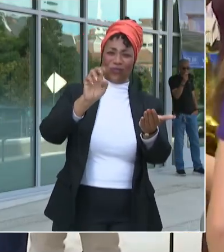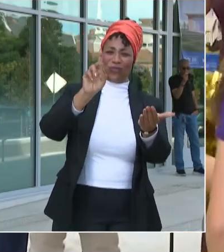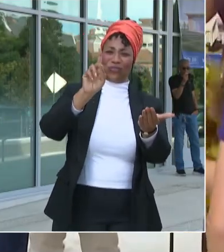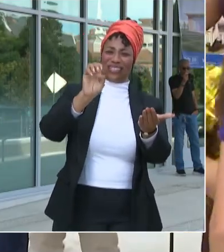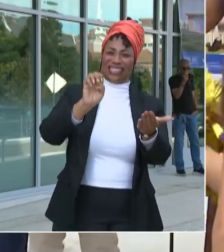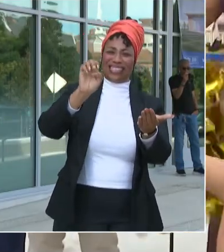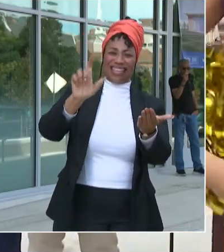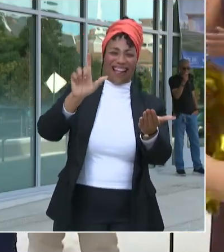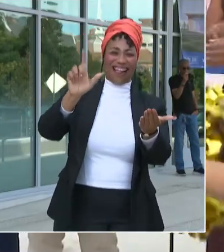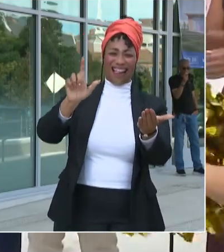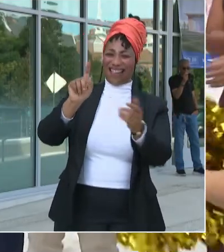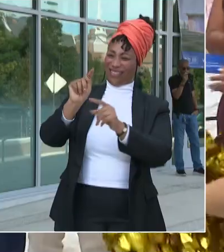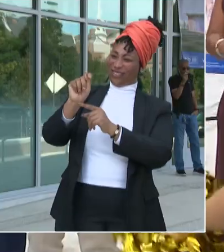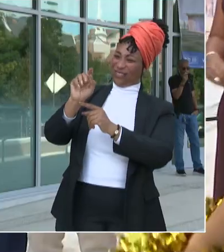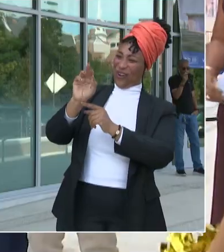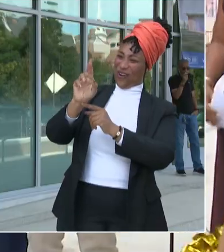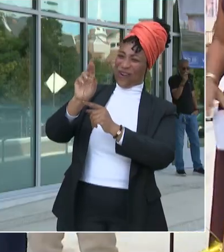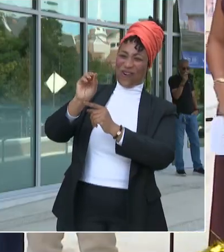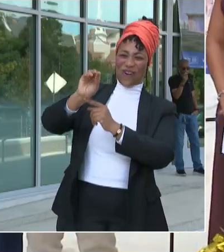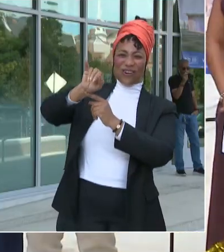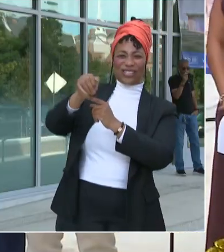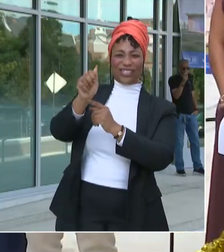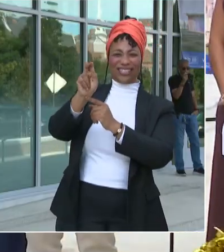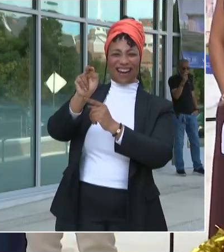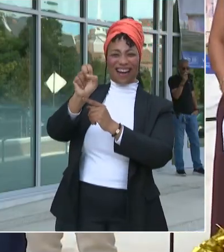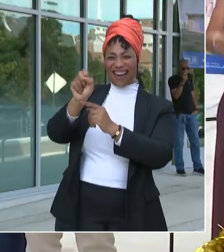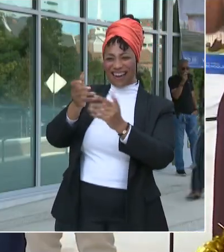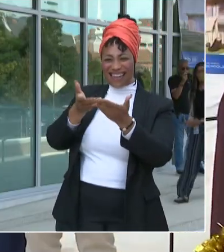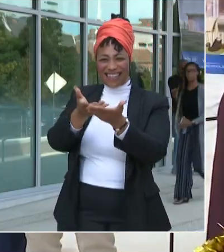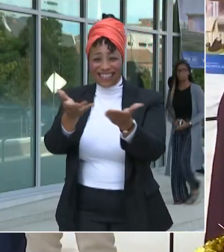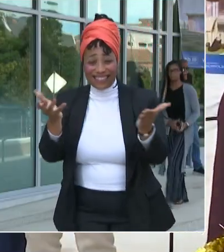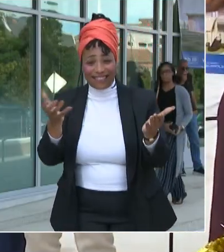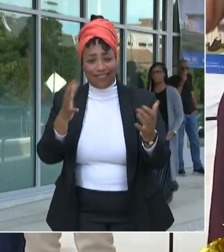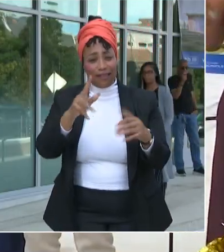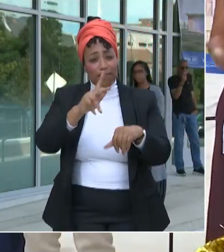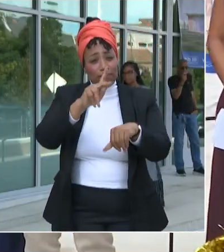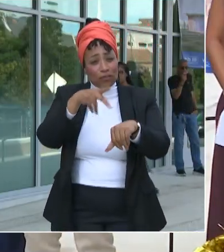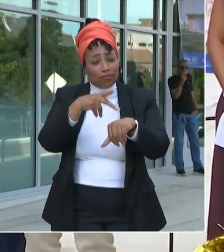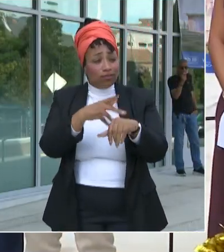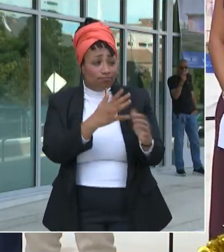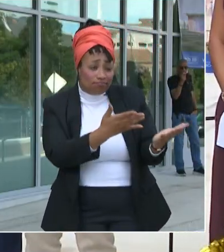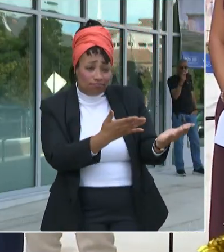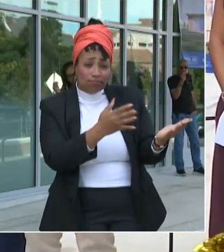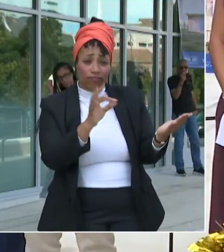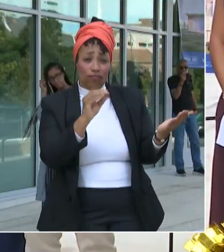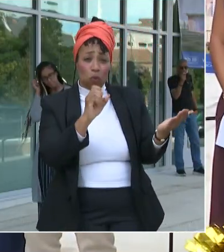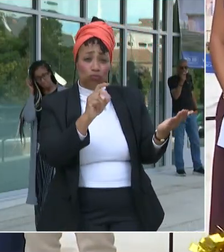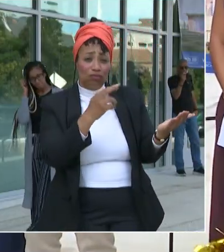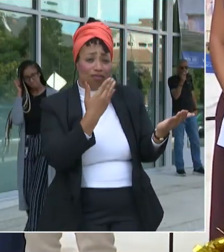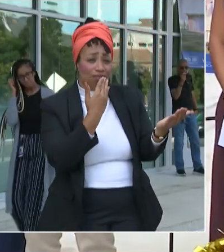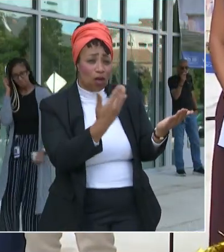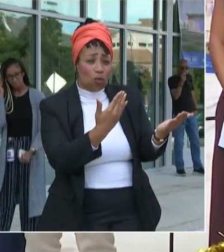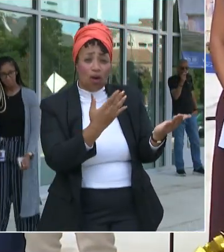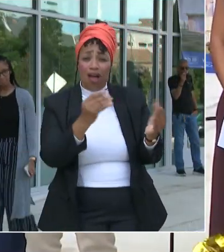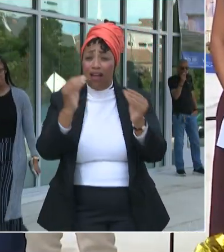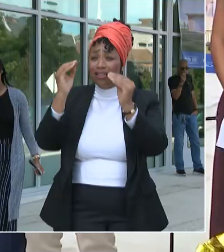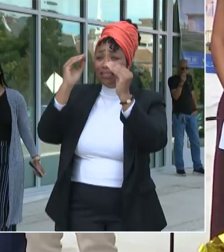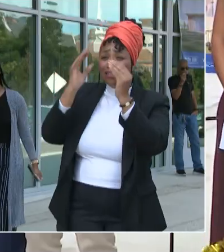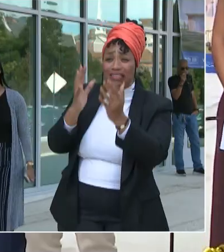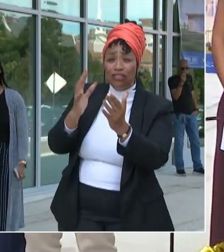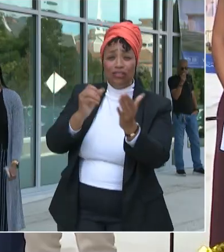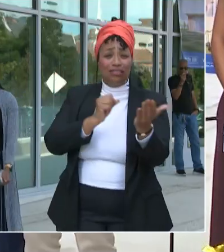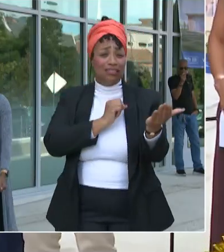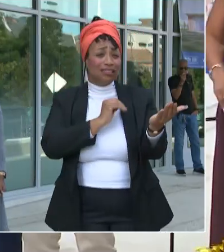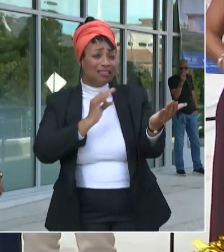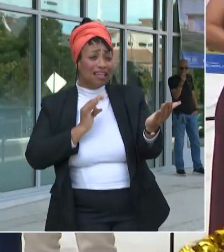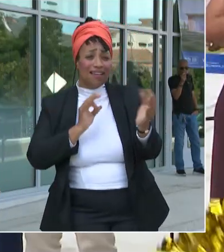Principal Foster, I want to thank you, and I want to acknowledge all the Truesdell teachers, staff, and families. Give them